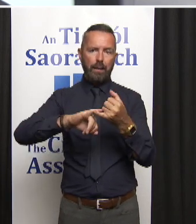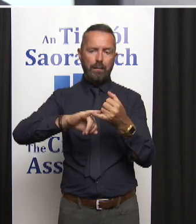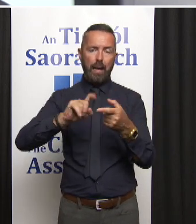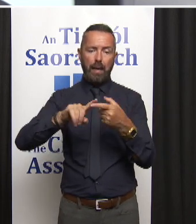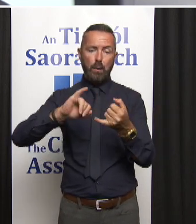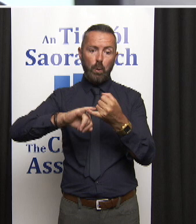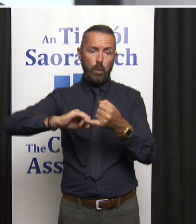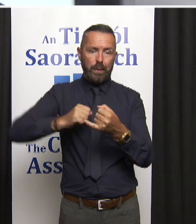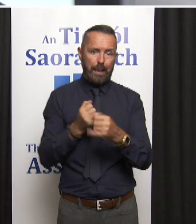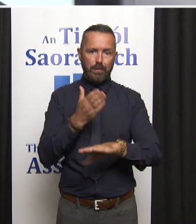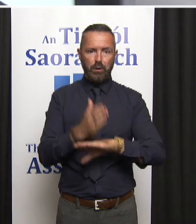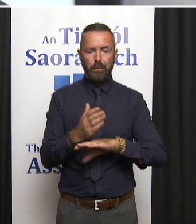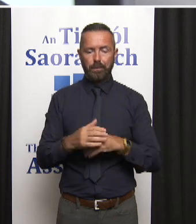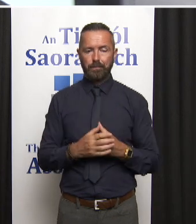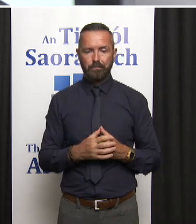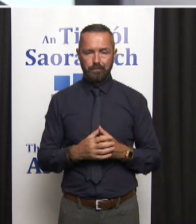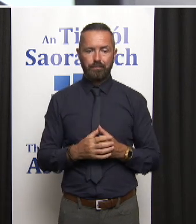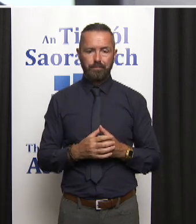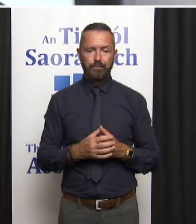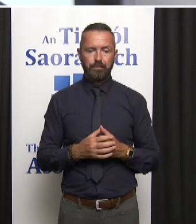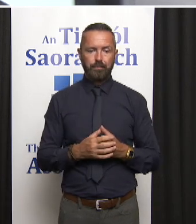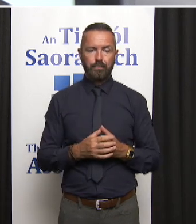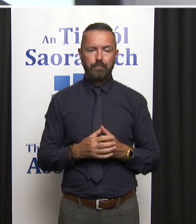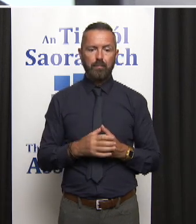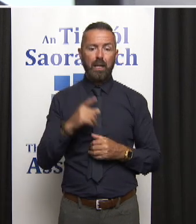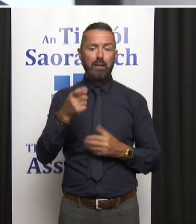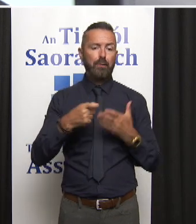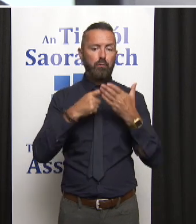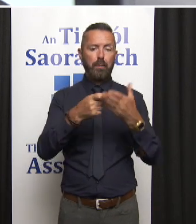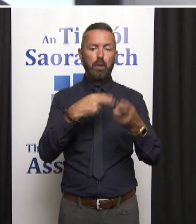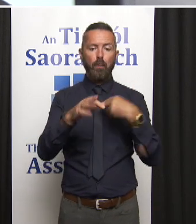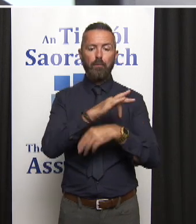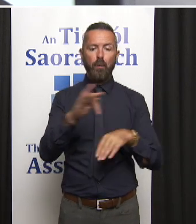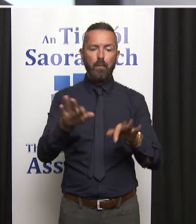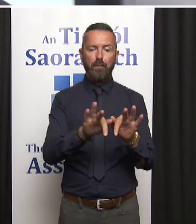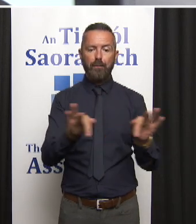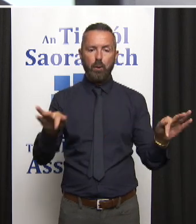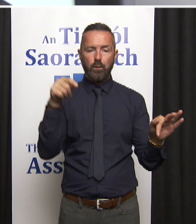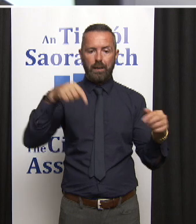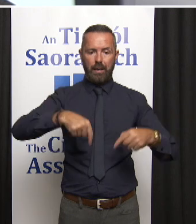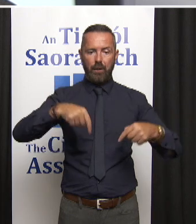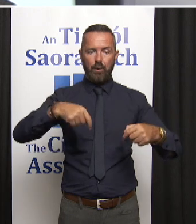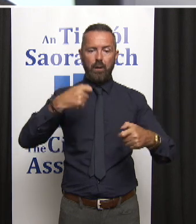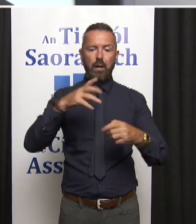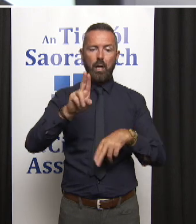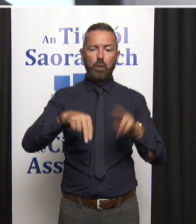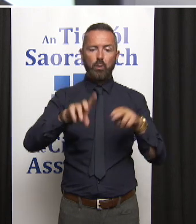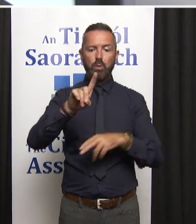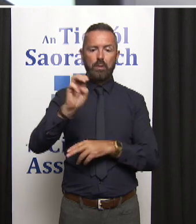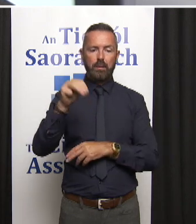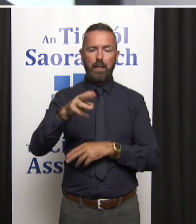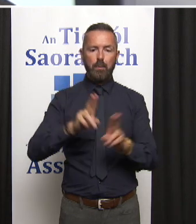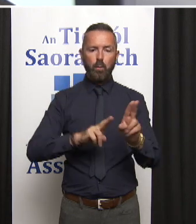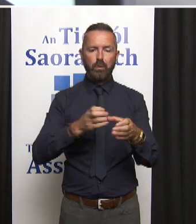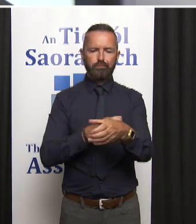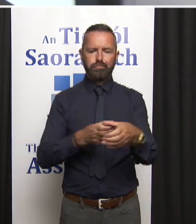local authorities underneath. Is there a suggestion that's come from the floor that the new directly elected mayor would subsume